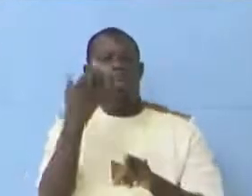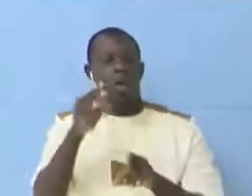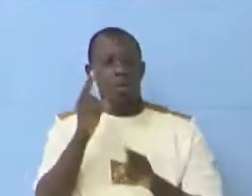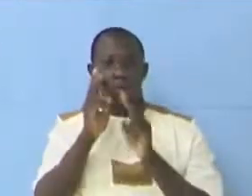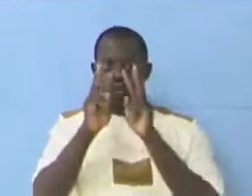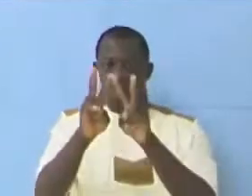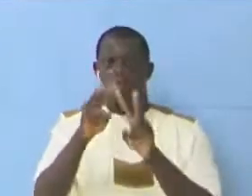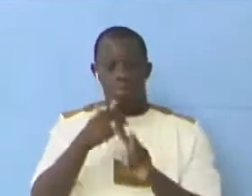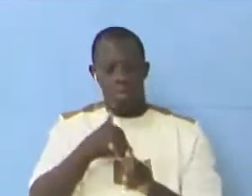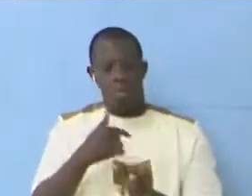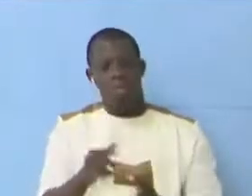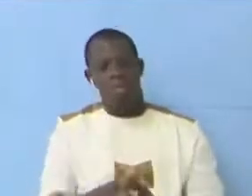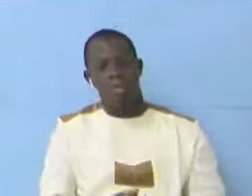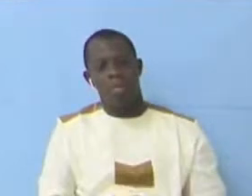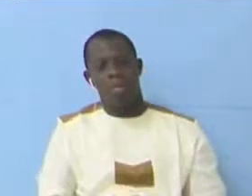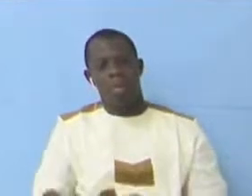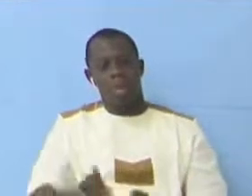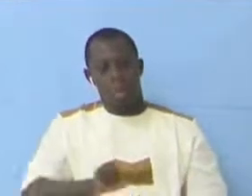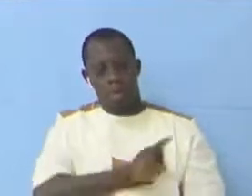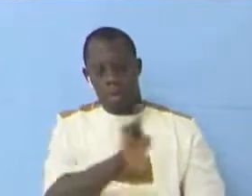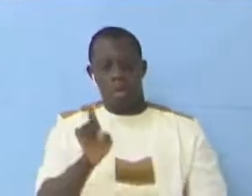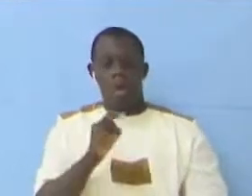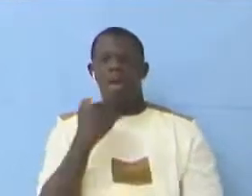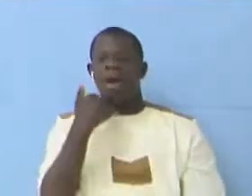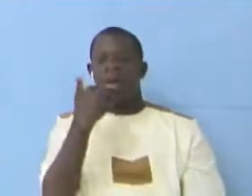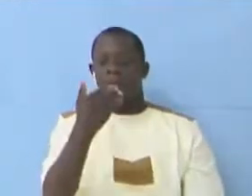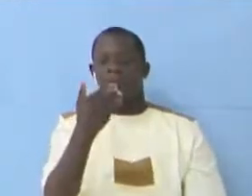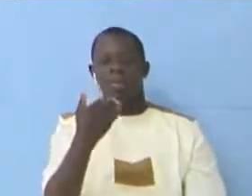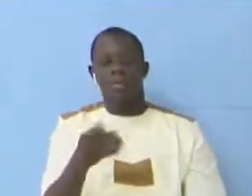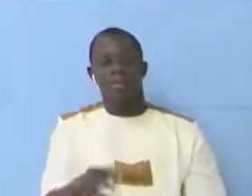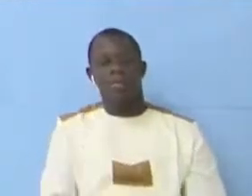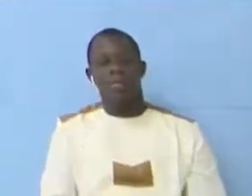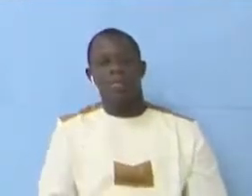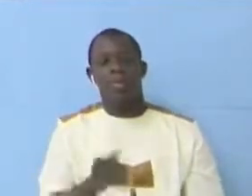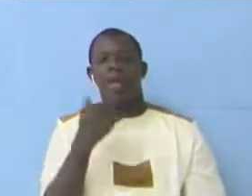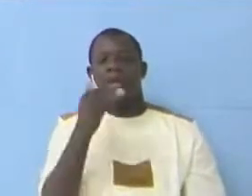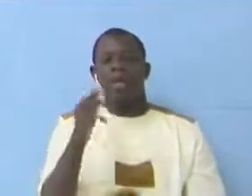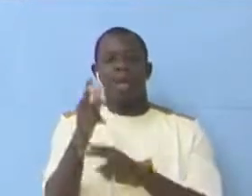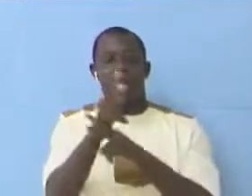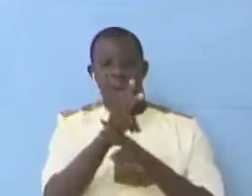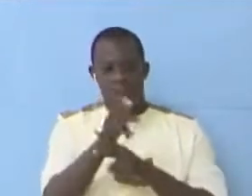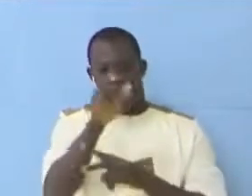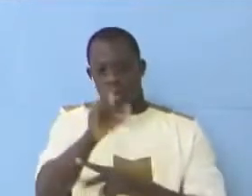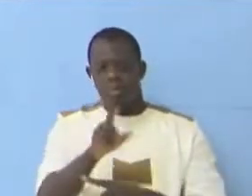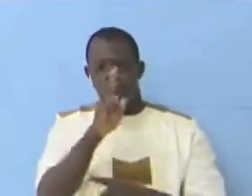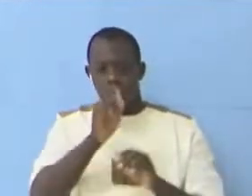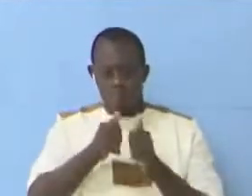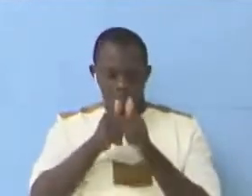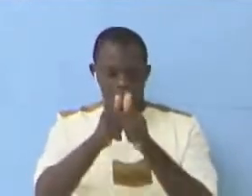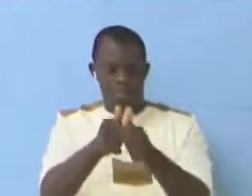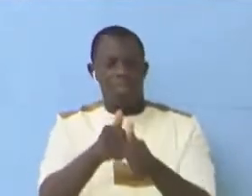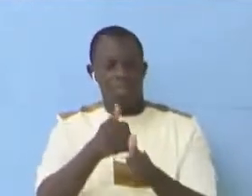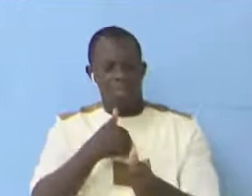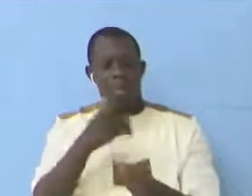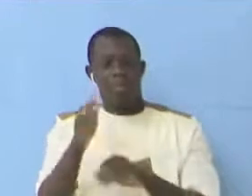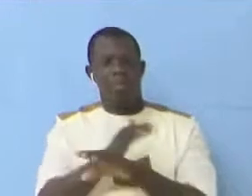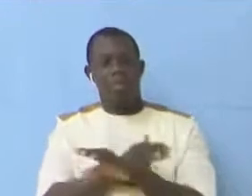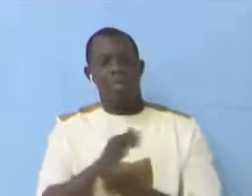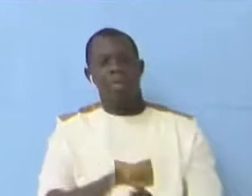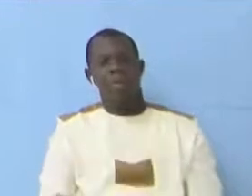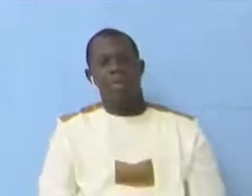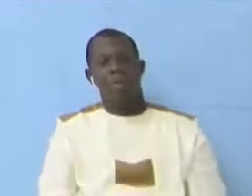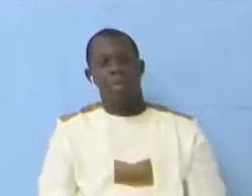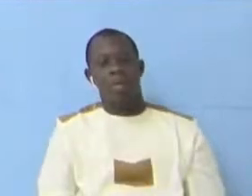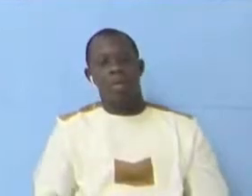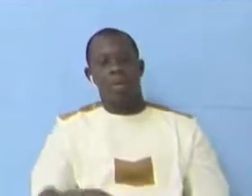me, biñ ma gisee rek. they asked the guard who escorted me ci lañ wax guard bi nga xam ne moo ma indi.